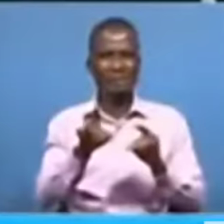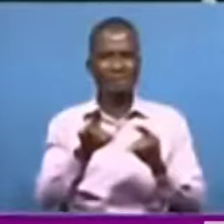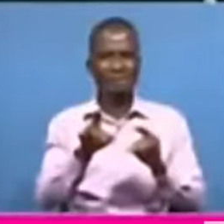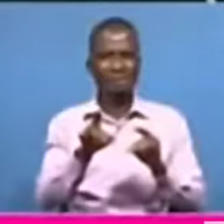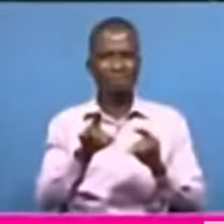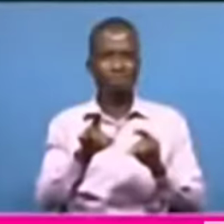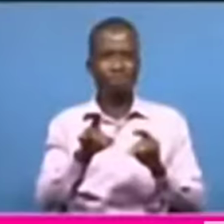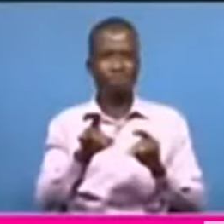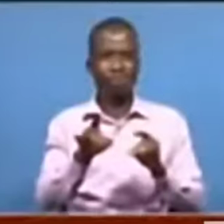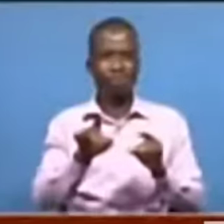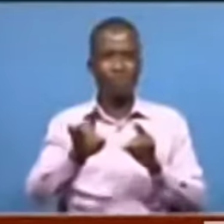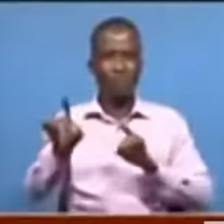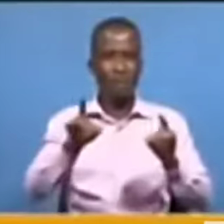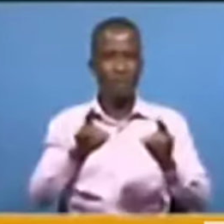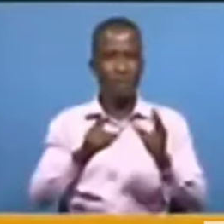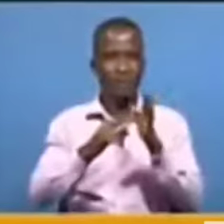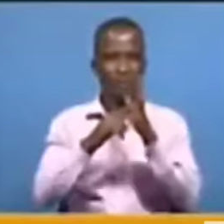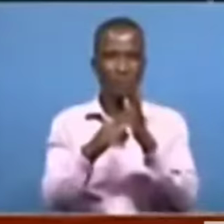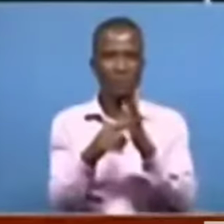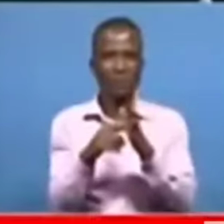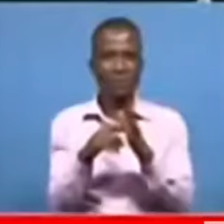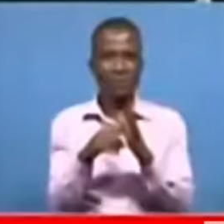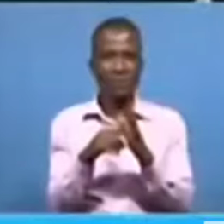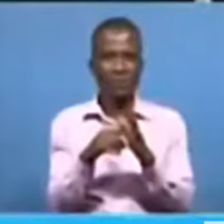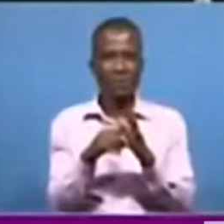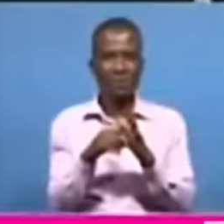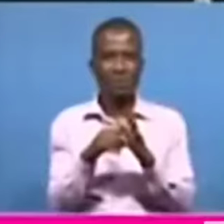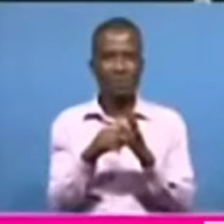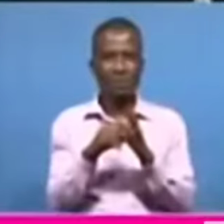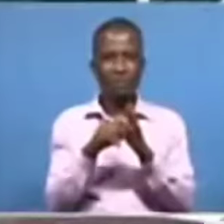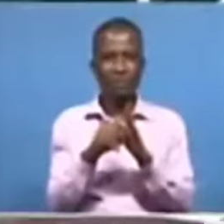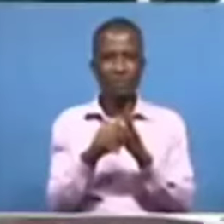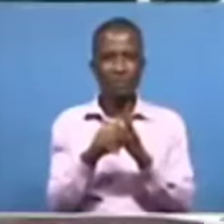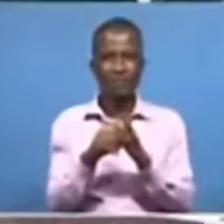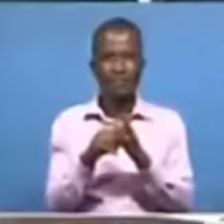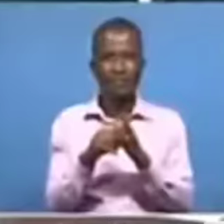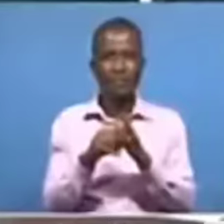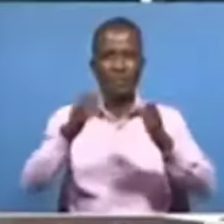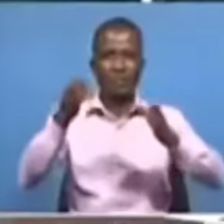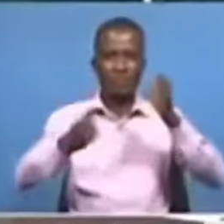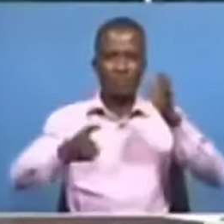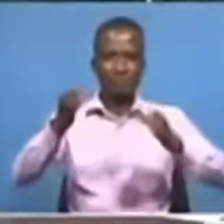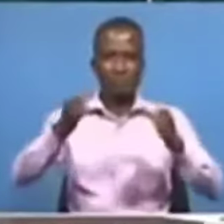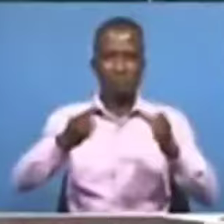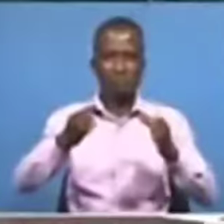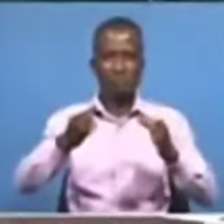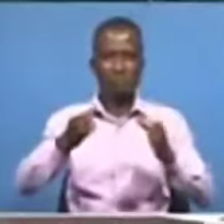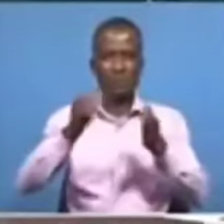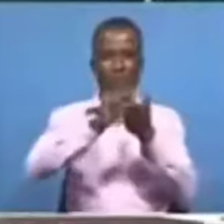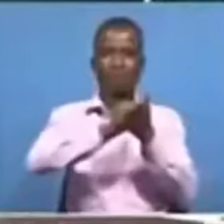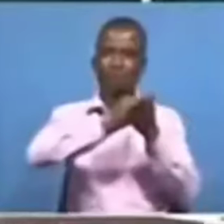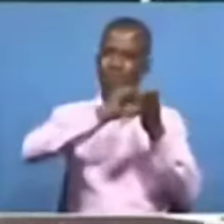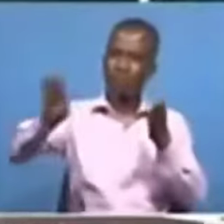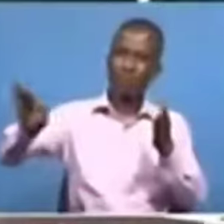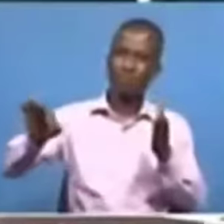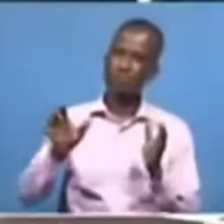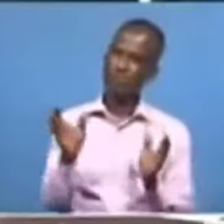circumstances have been demonstrated. The courts dismissed this